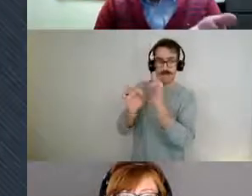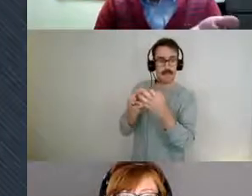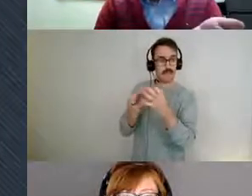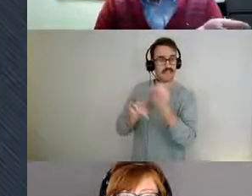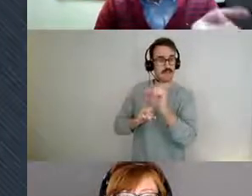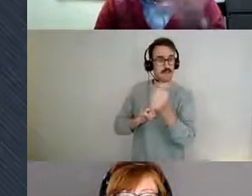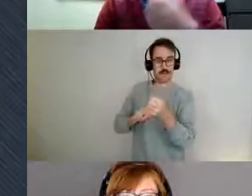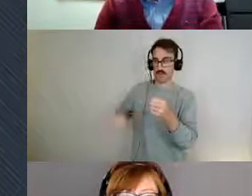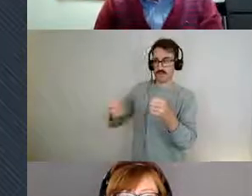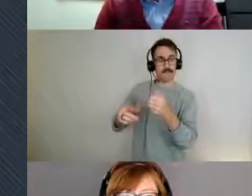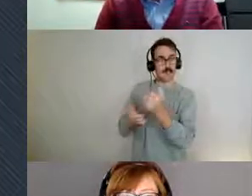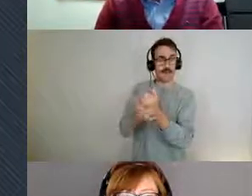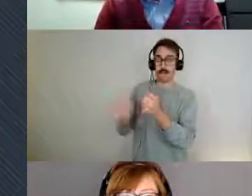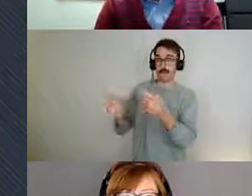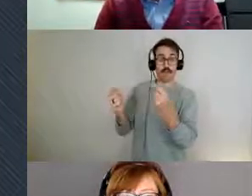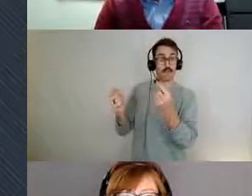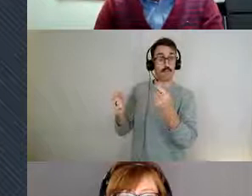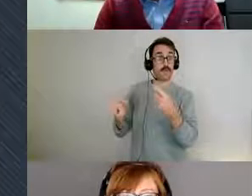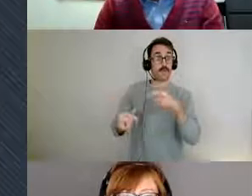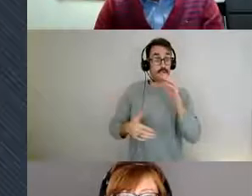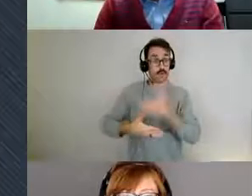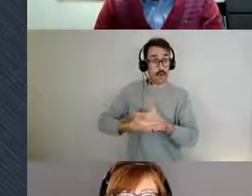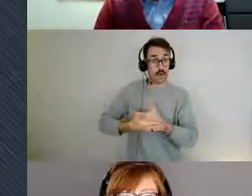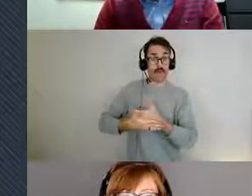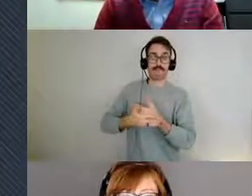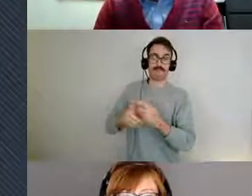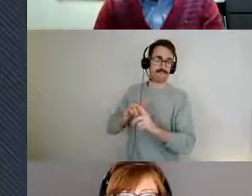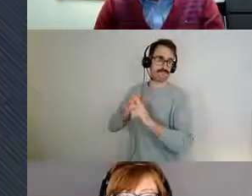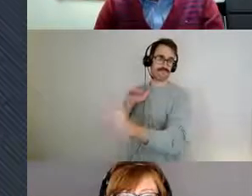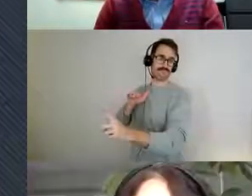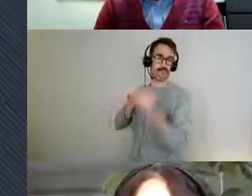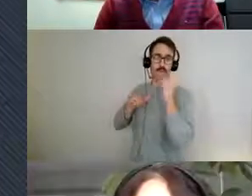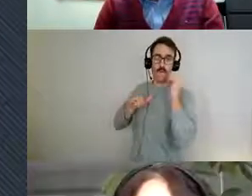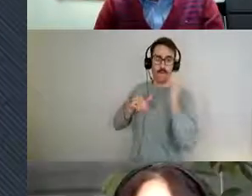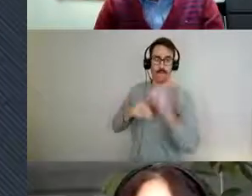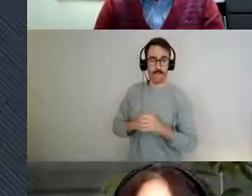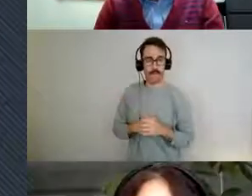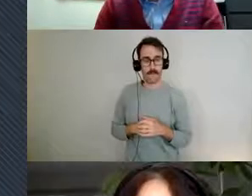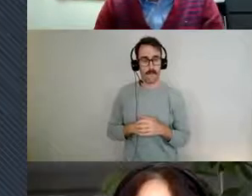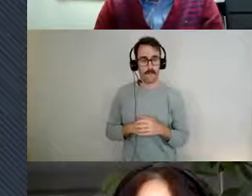those two elderly with eviction for their daughter. Next slide, please.